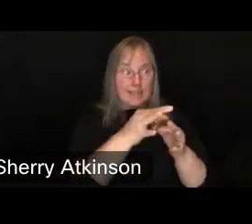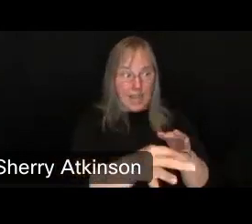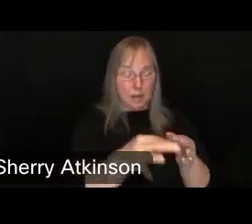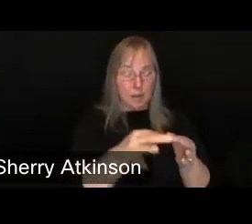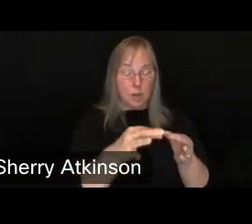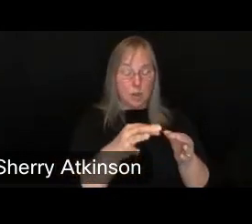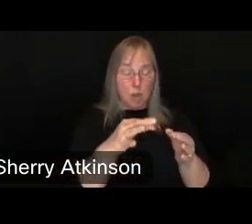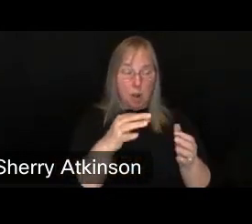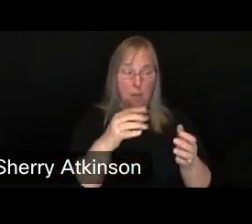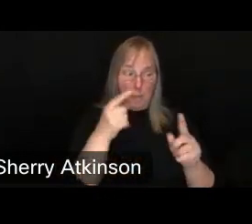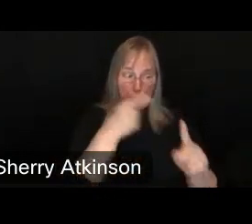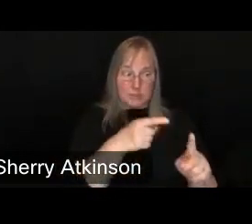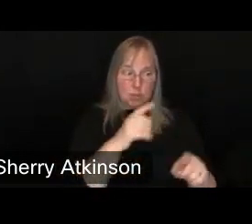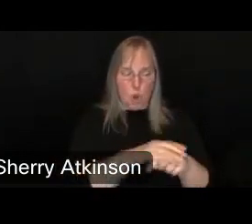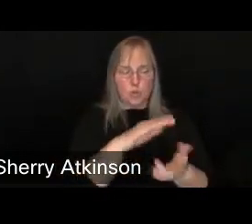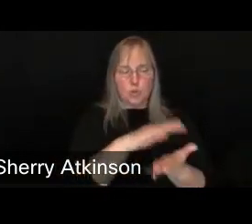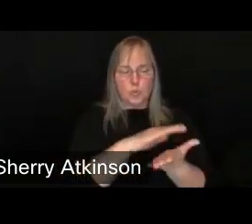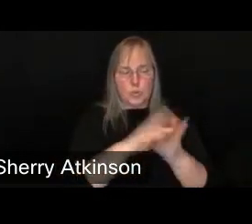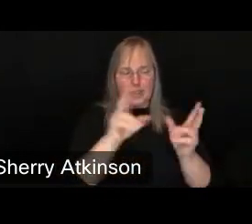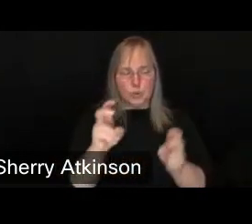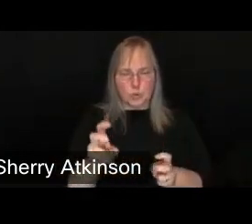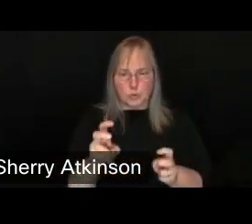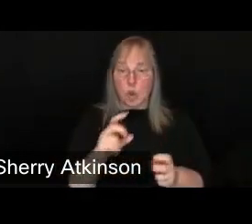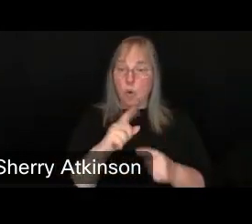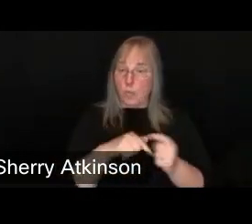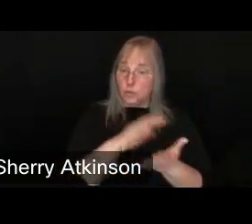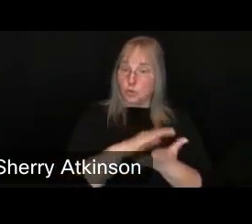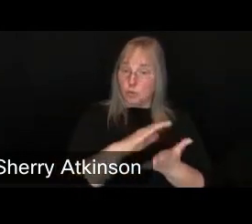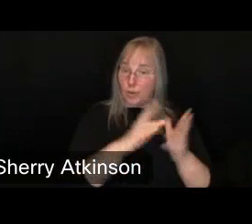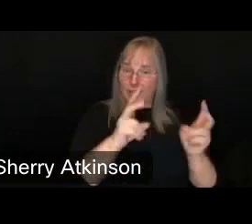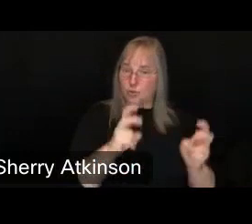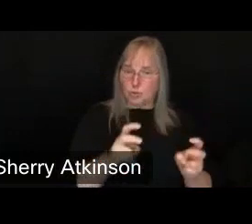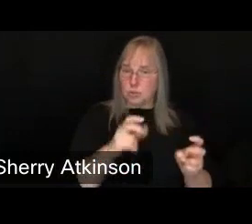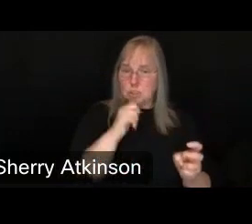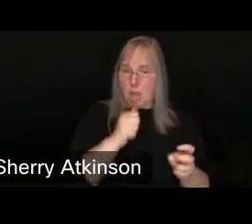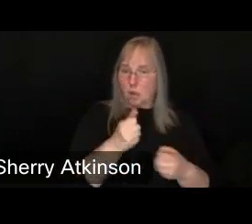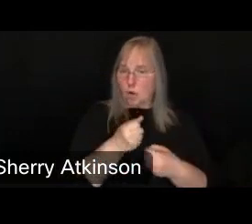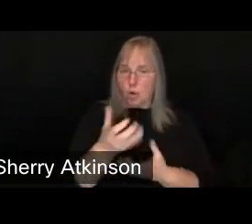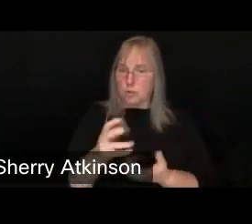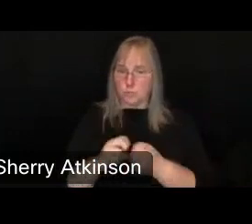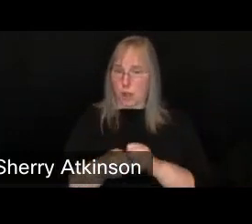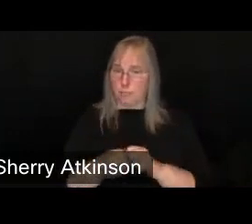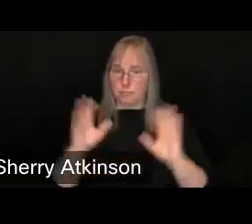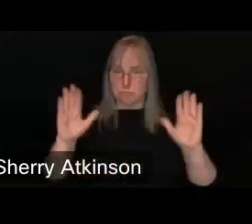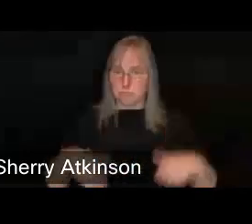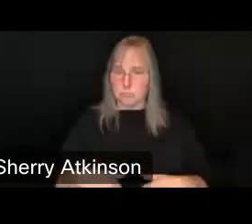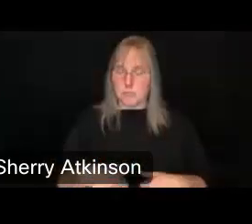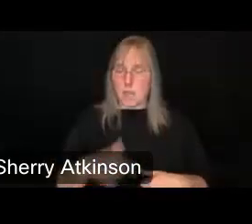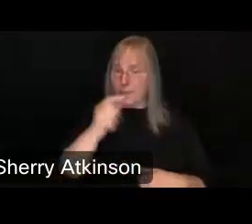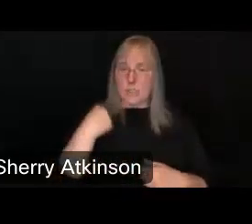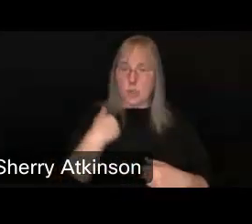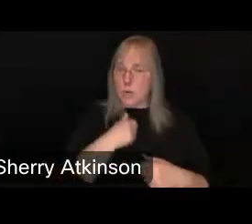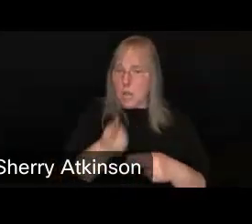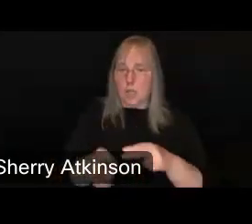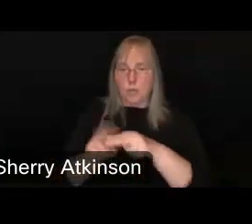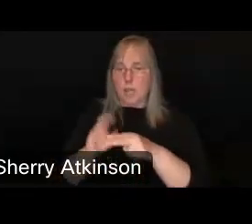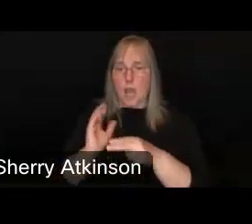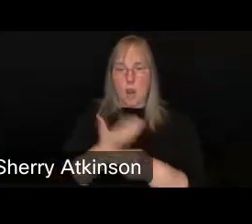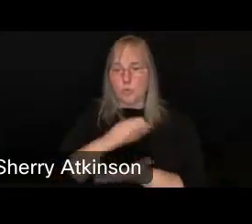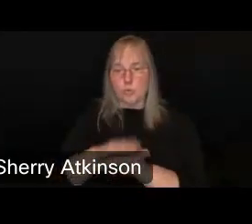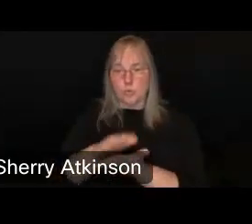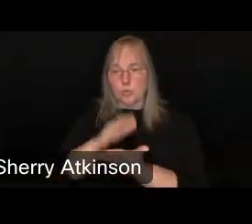issues, when school issues aren't causing the problem, because we are not increasing our school age